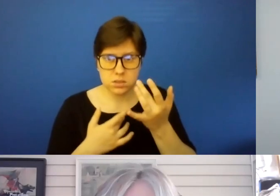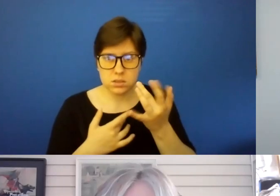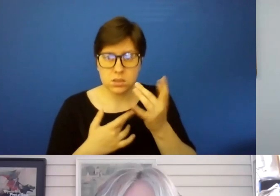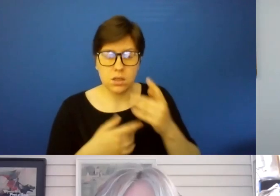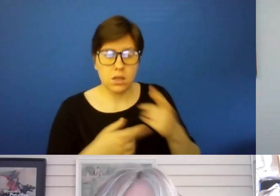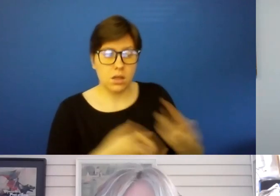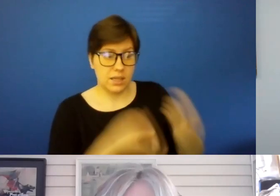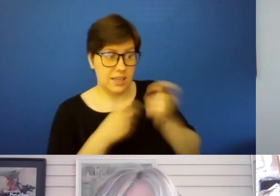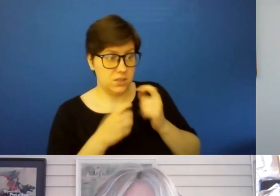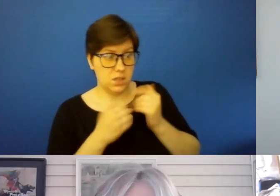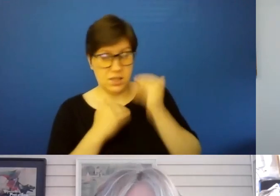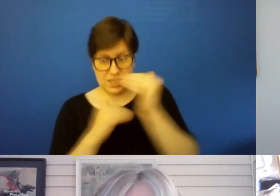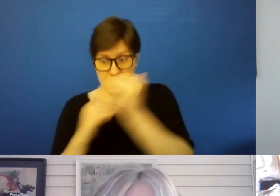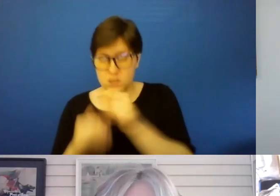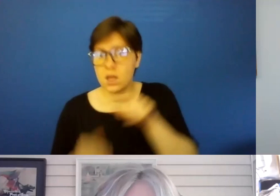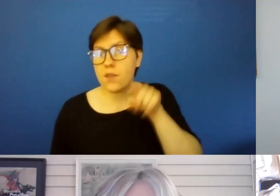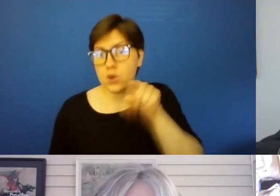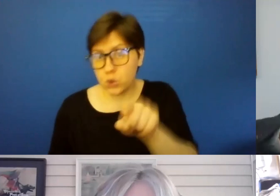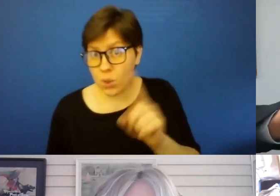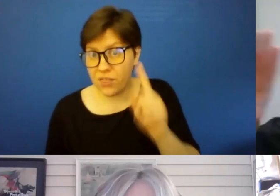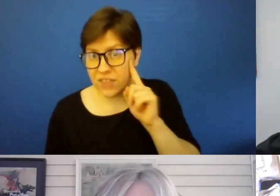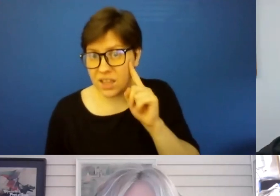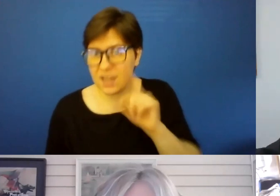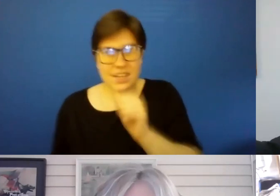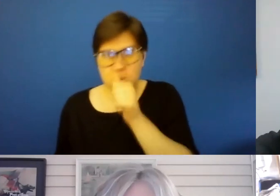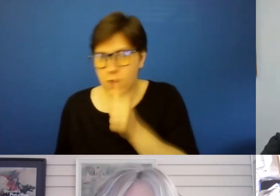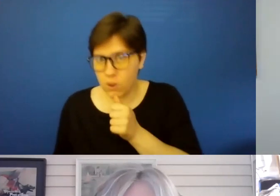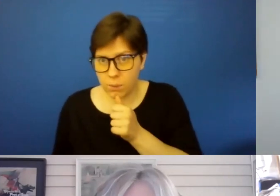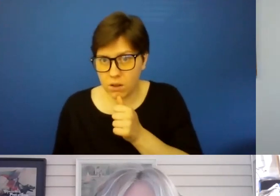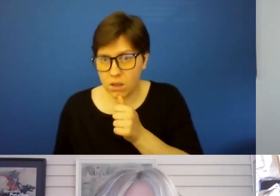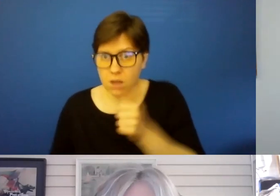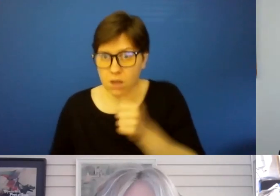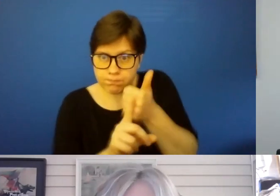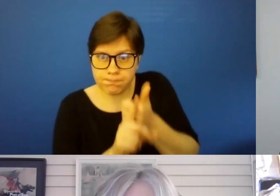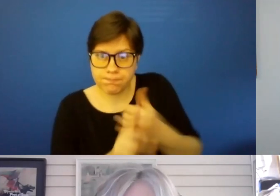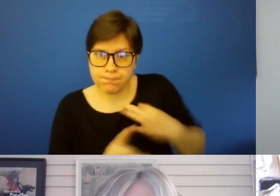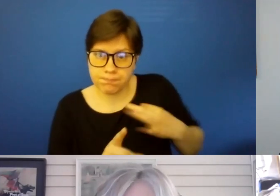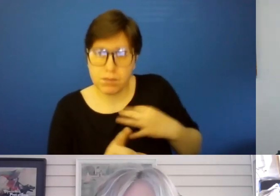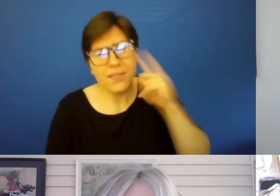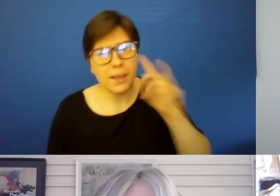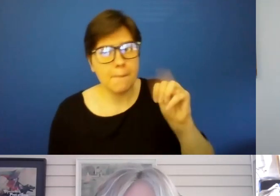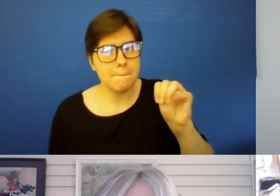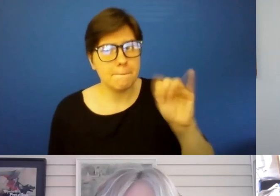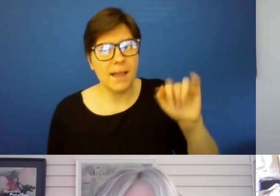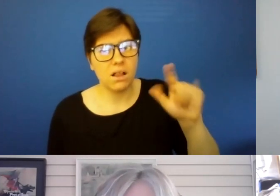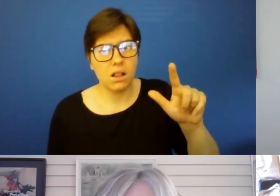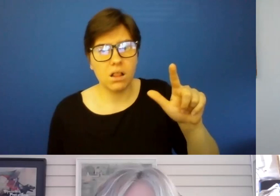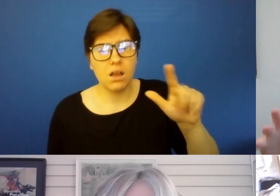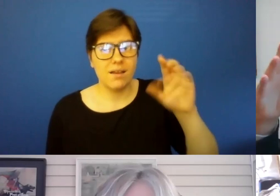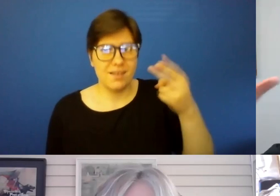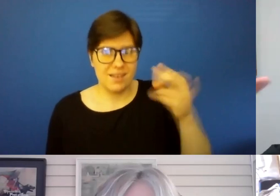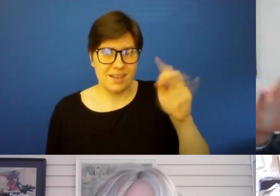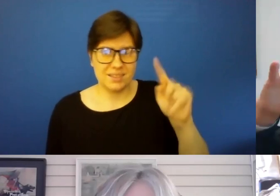conditions that you find intolerable, right? I really think that the Michael Hickson type cases are completely